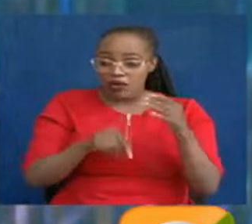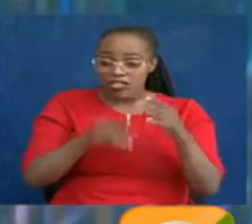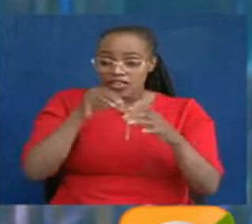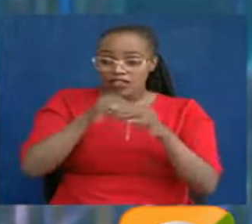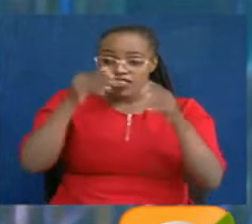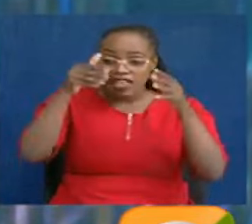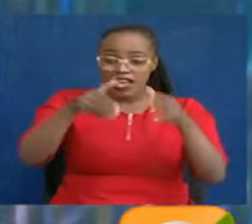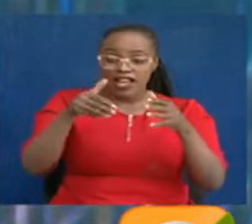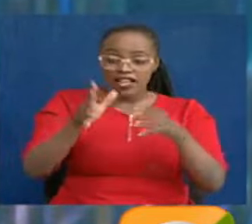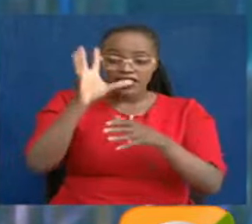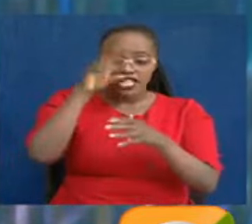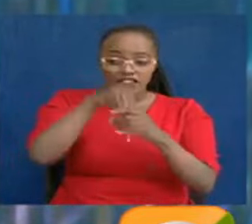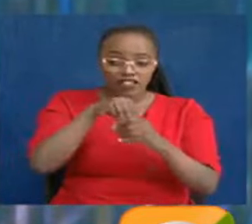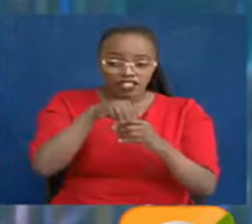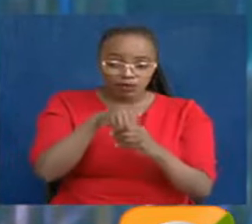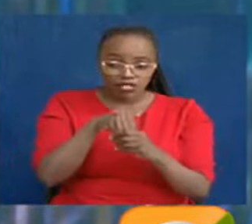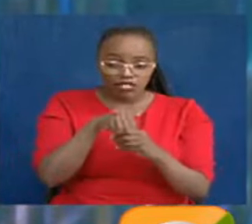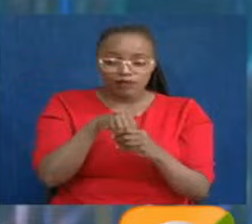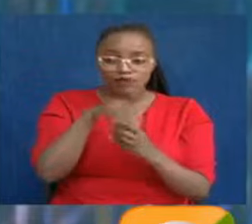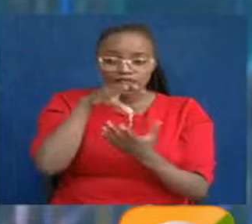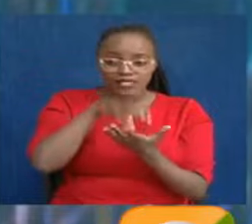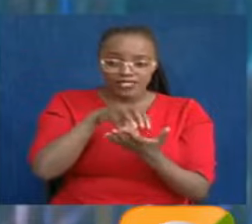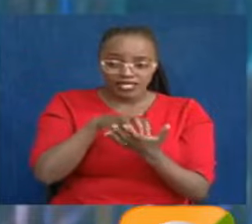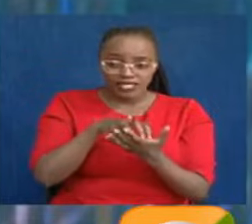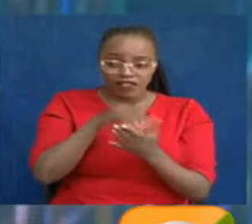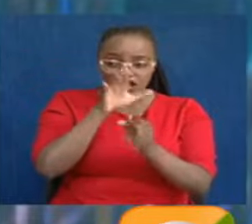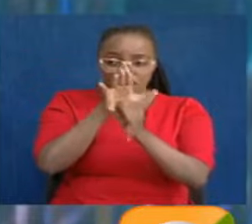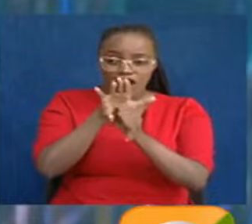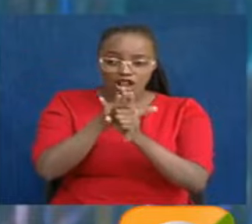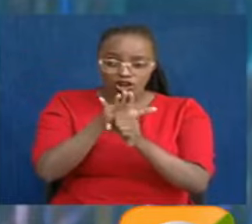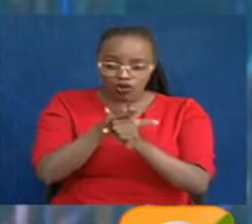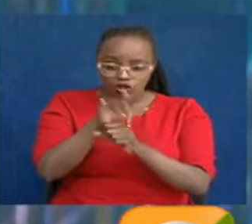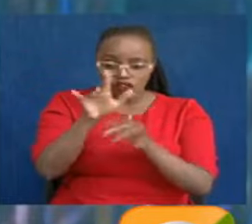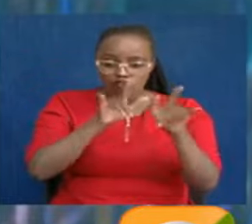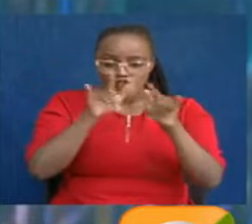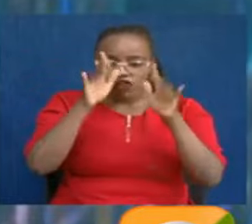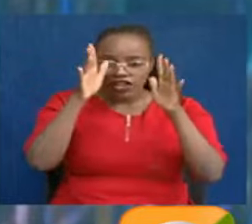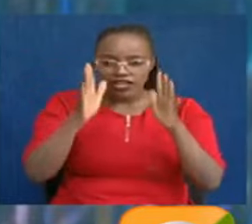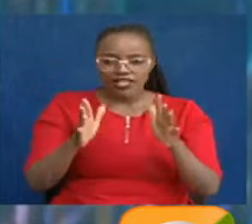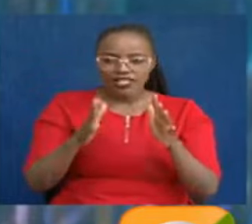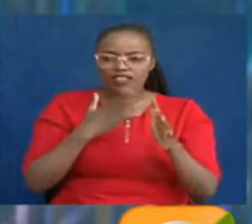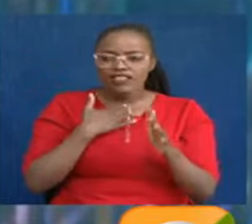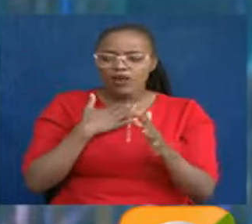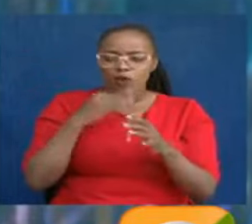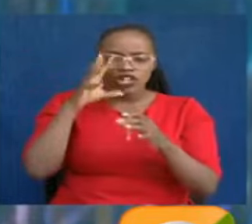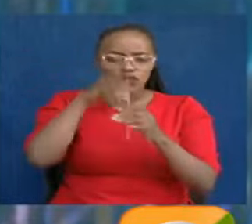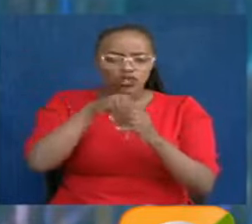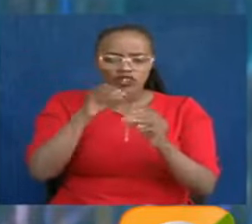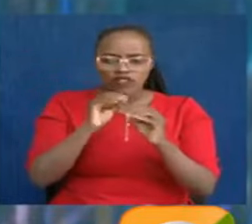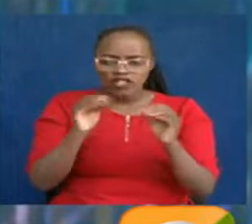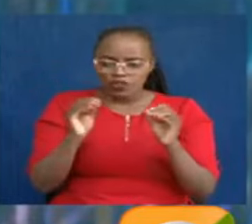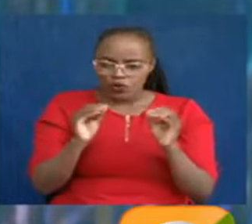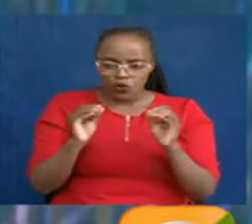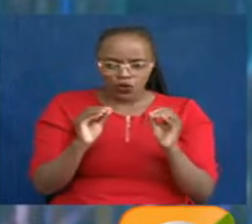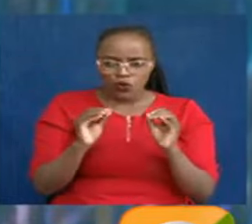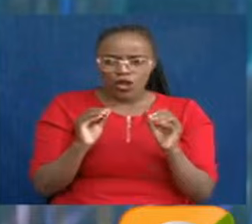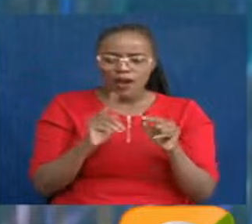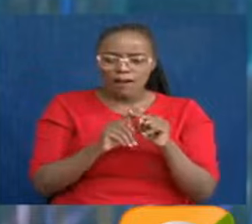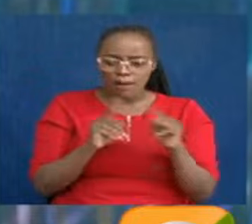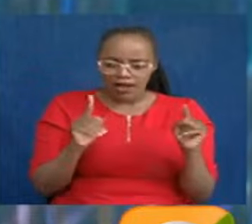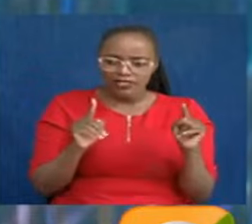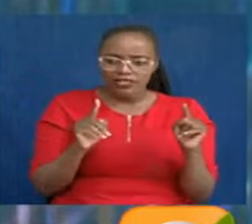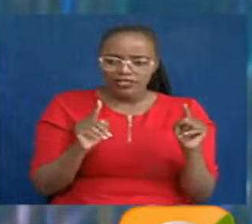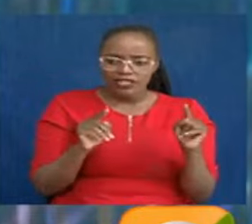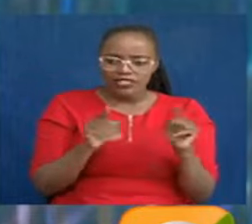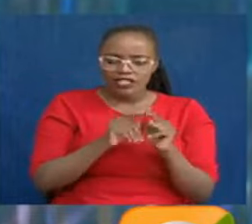current investment state, most of the foreign investors do not want to invest in brick and mortar. And